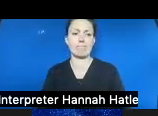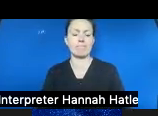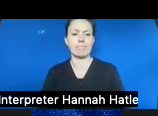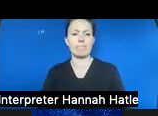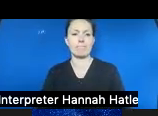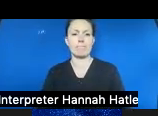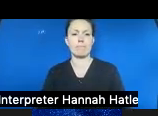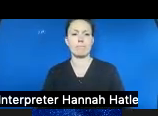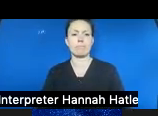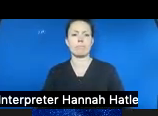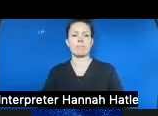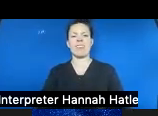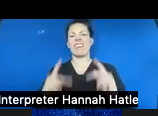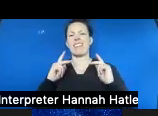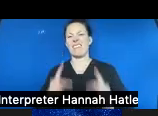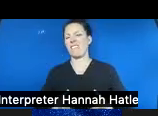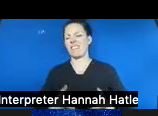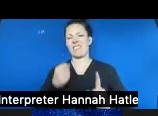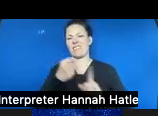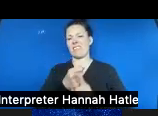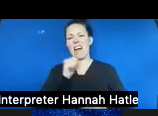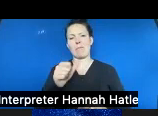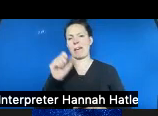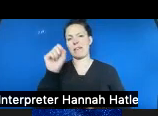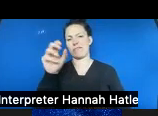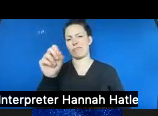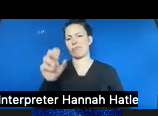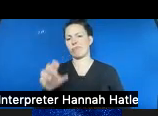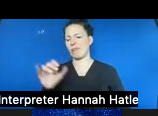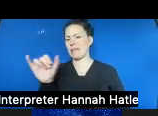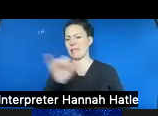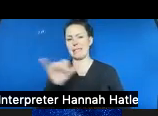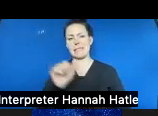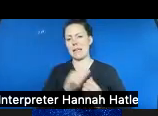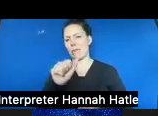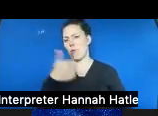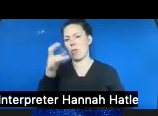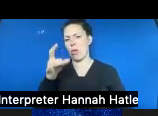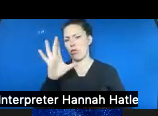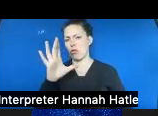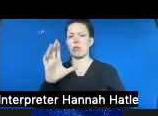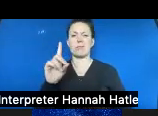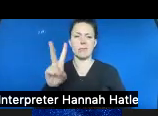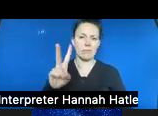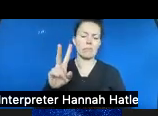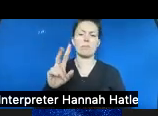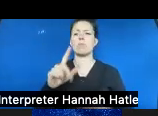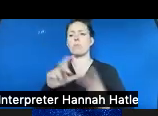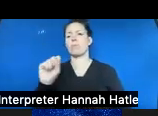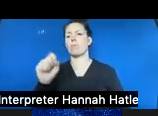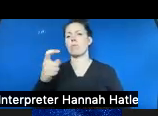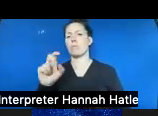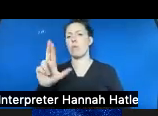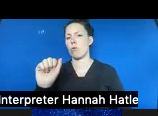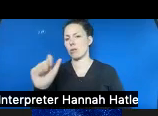Physical effects, I don't want to read all of these because it's the same with other acts of violence, including domestic and sexual violence.